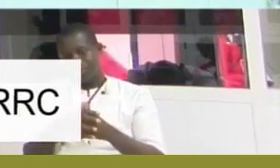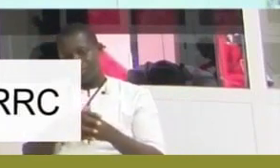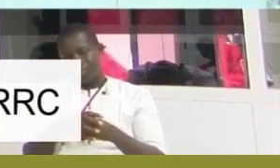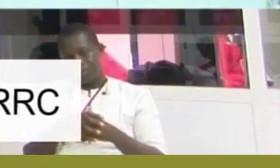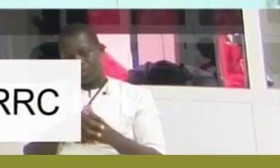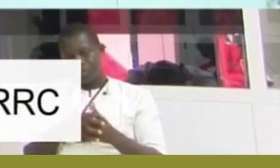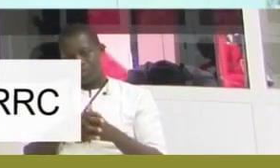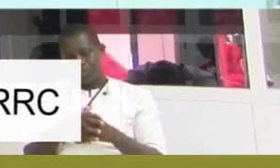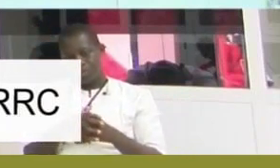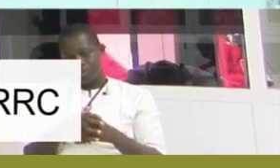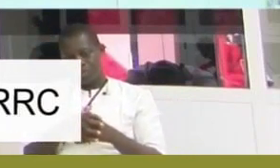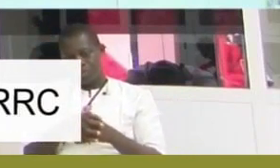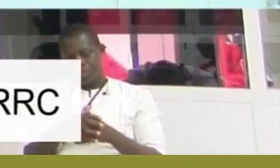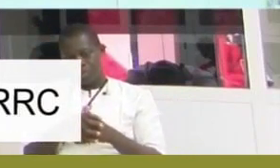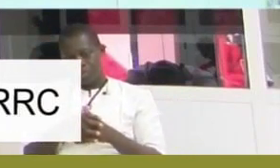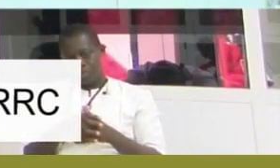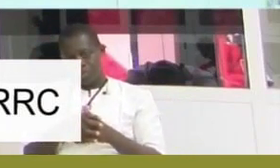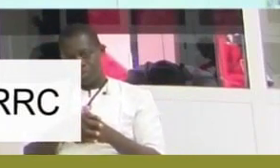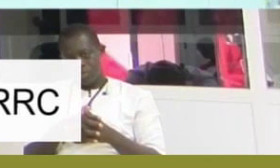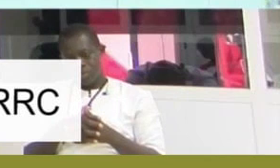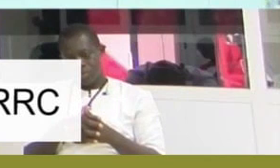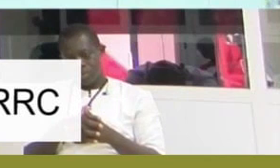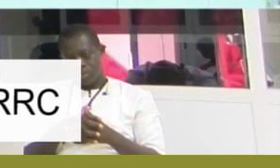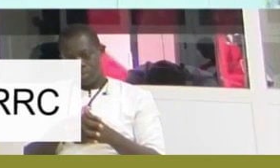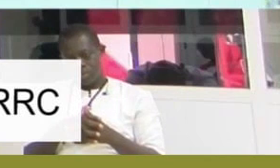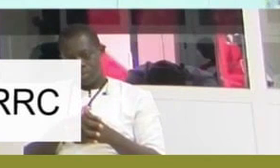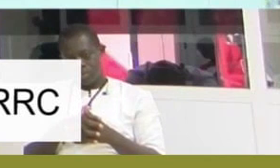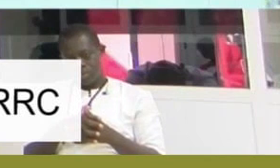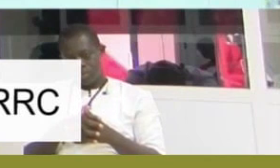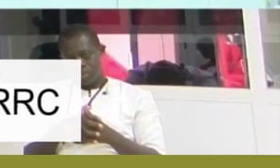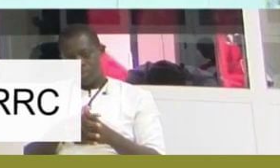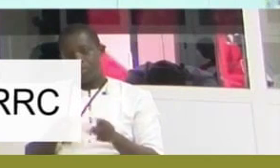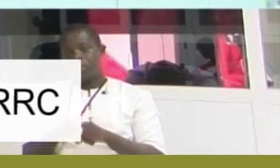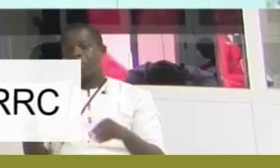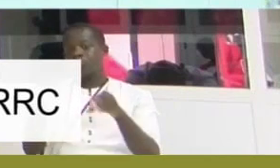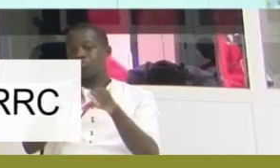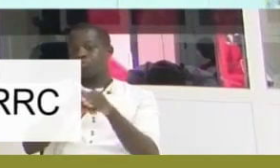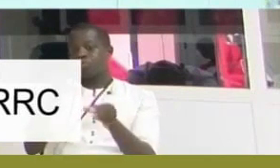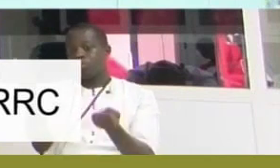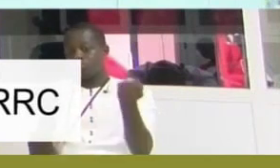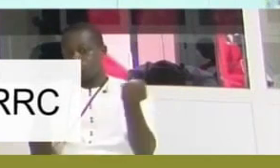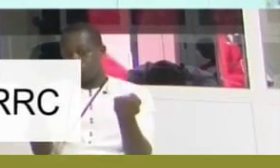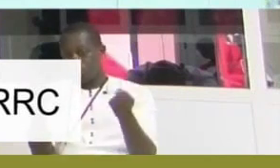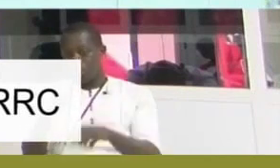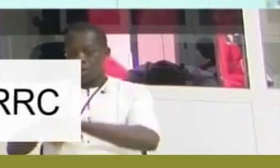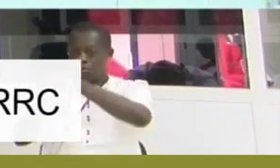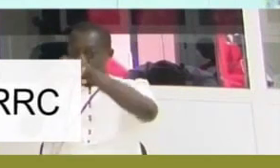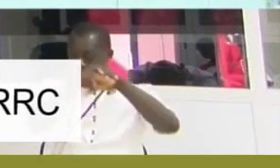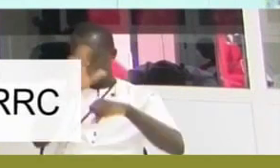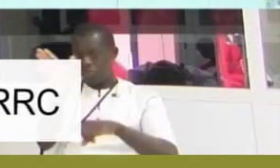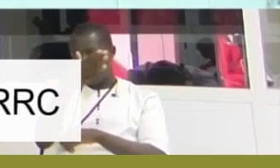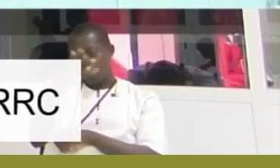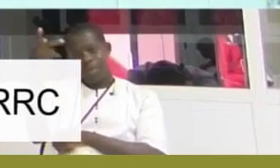taken to Kanilai because Yahya Jammeh requested to have personal meeting with them. He said it was from that meeting with